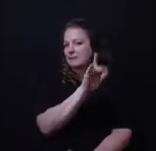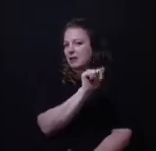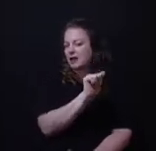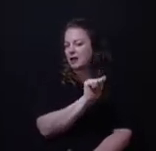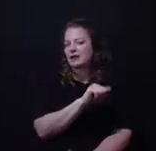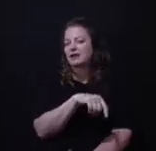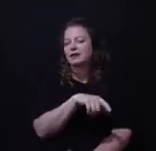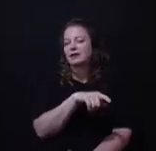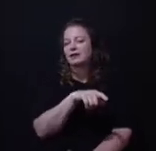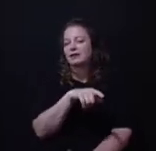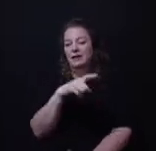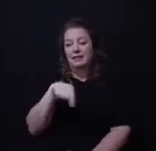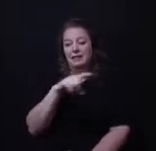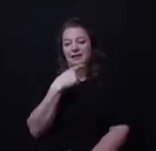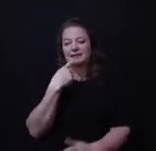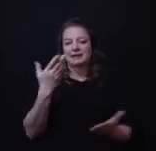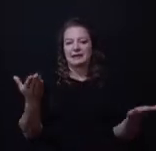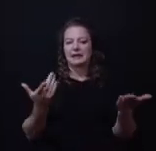they said, "Here we are, God.